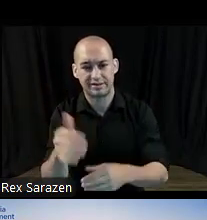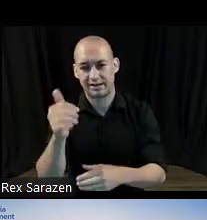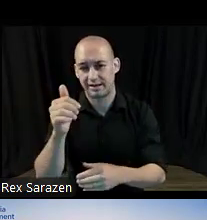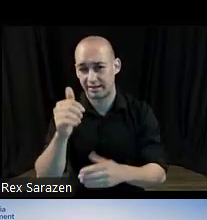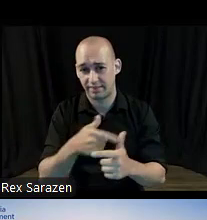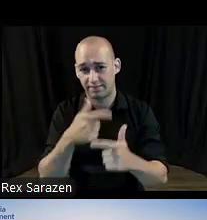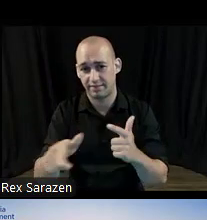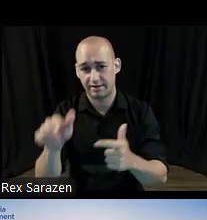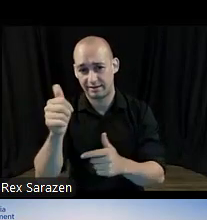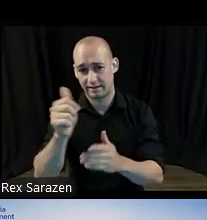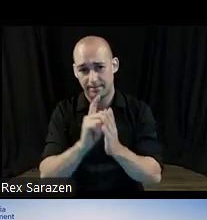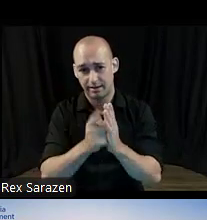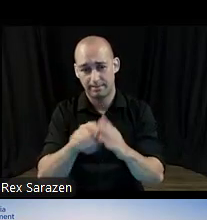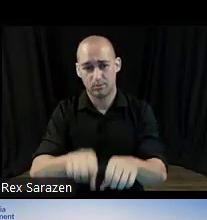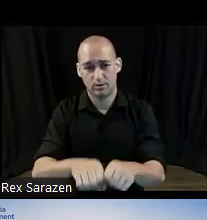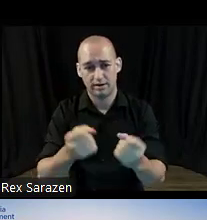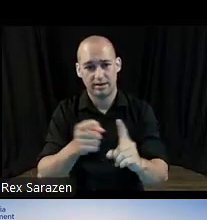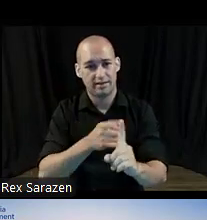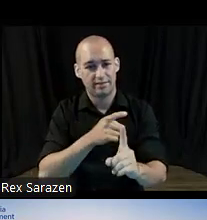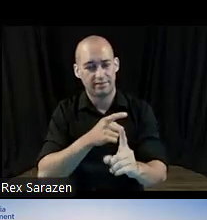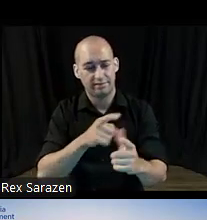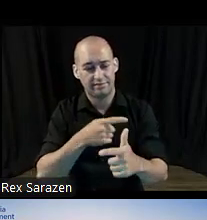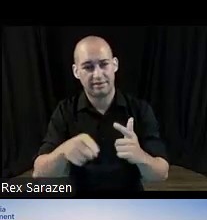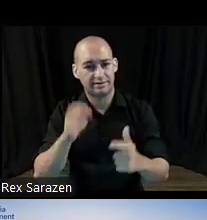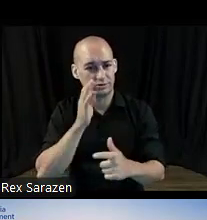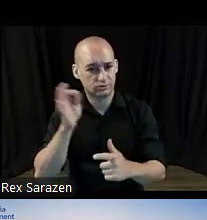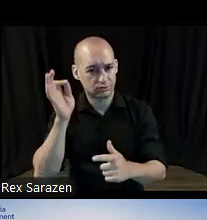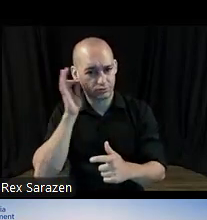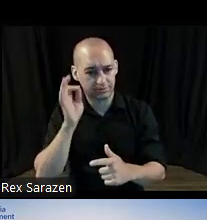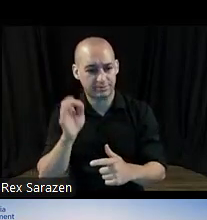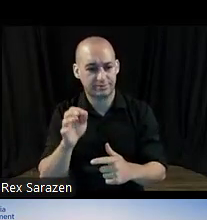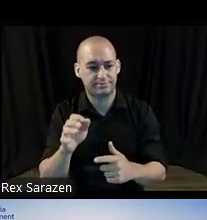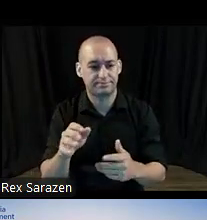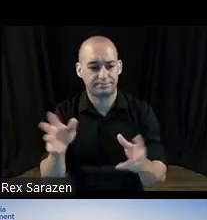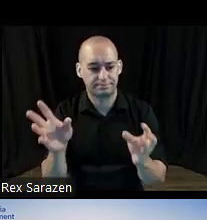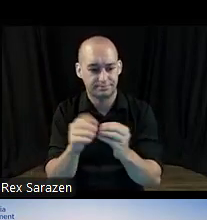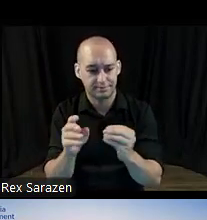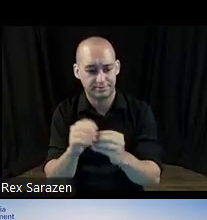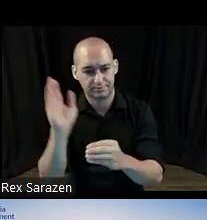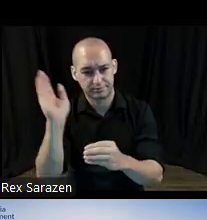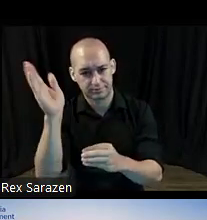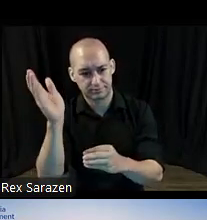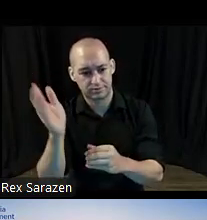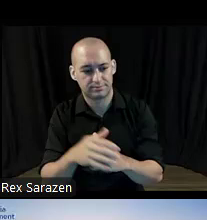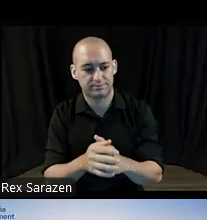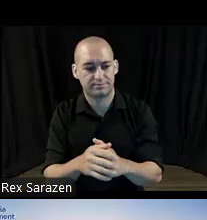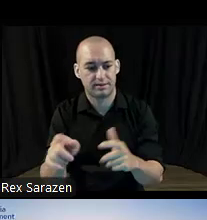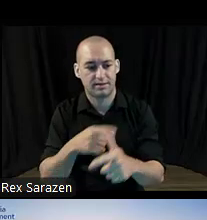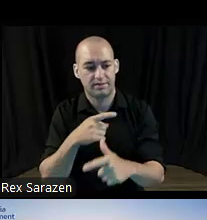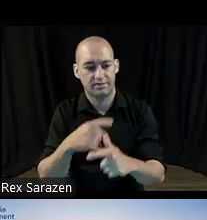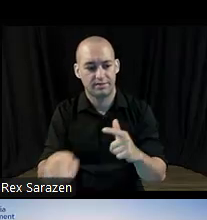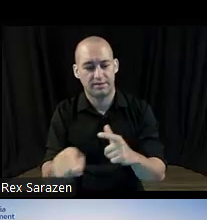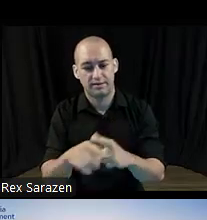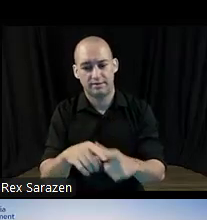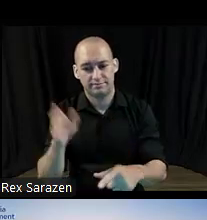have a tribal presentation from the California Department of Aging, followed by a presentation from the Administration for Community Living on the